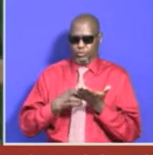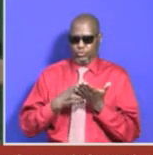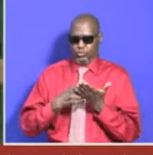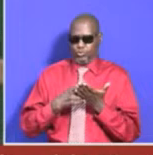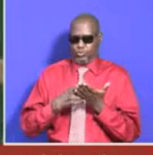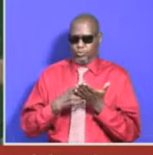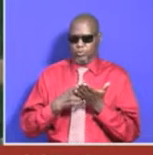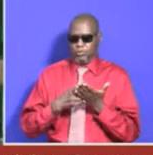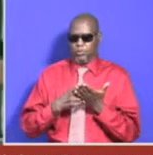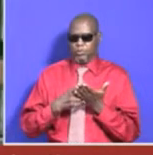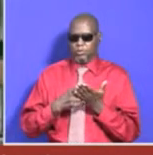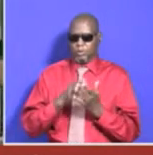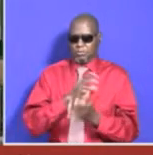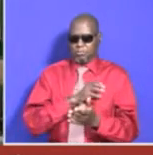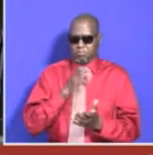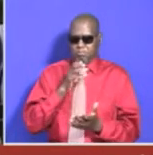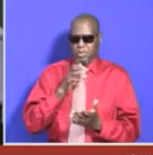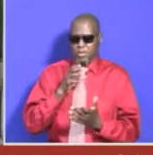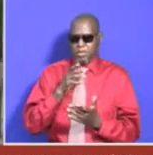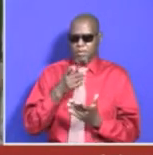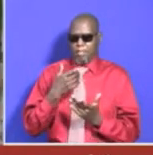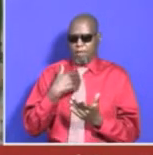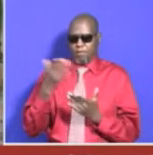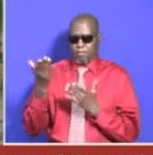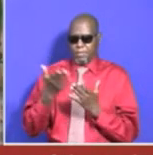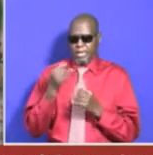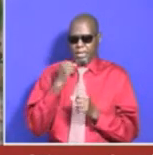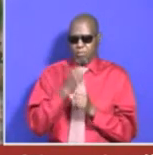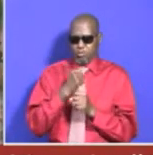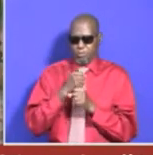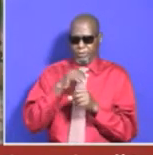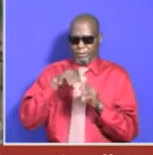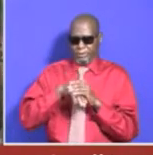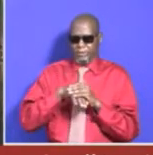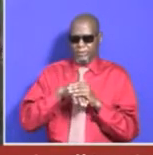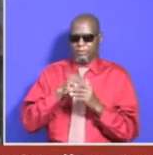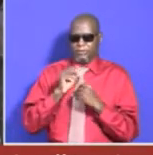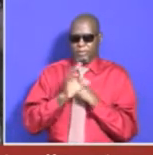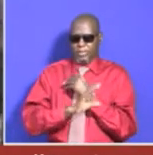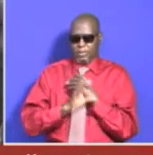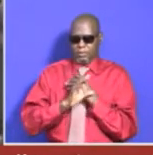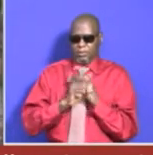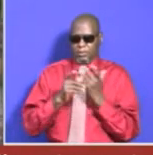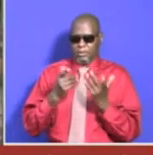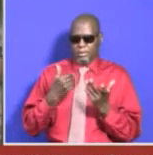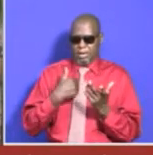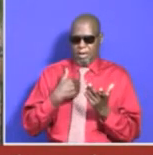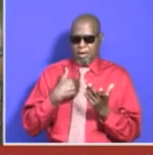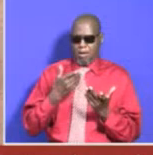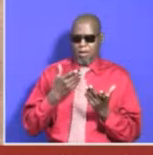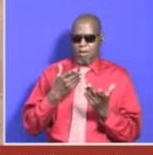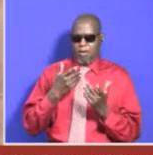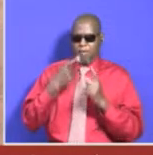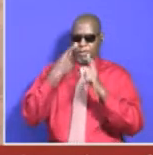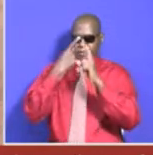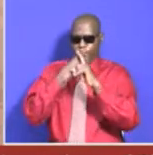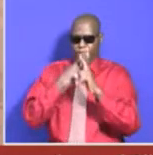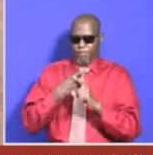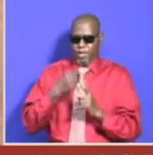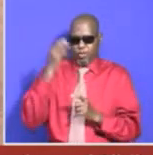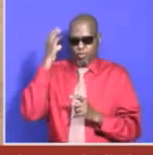will help them to engage in the gainful employment in the country, the above colleges are faced with multiple challenges, including that